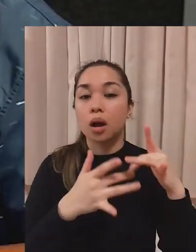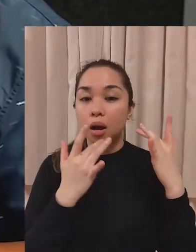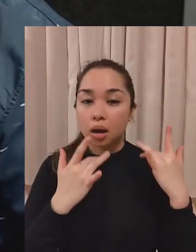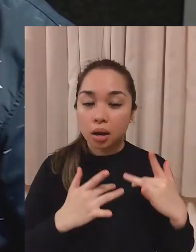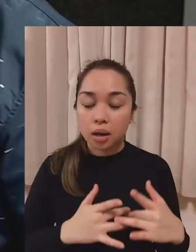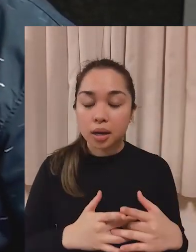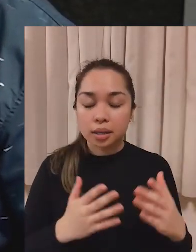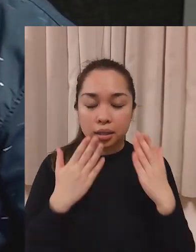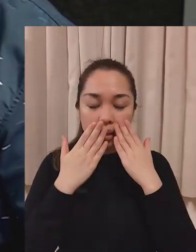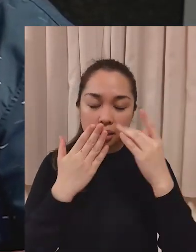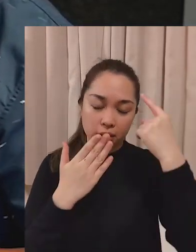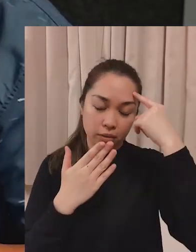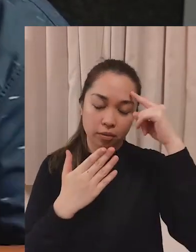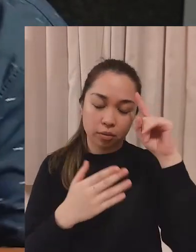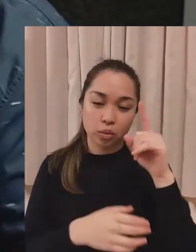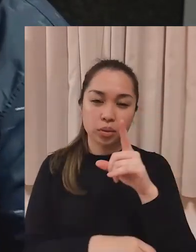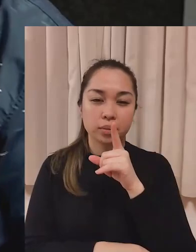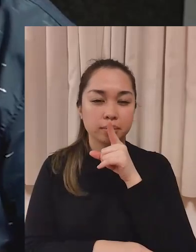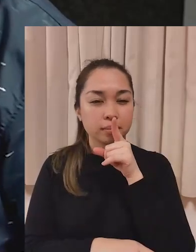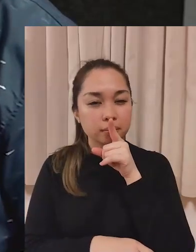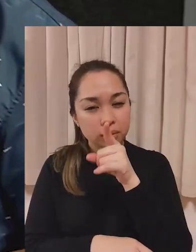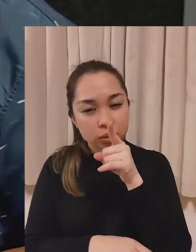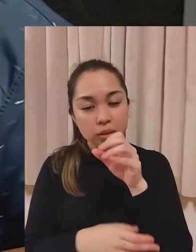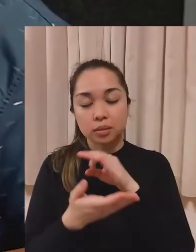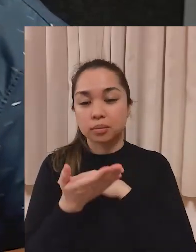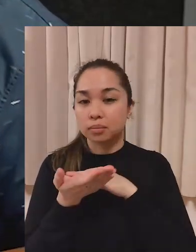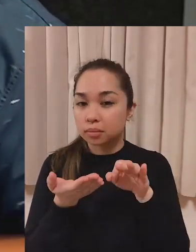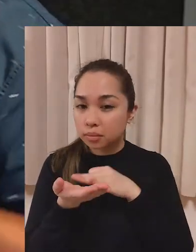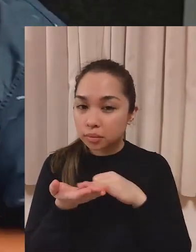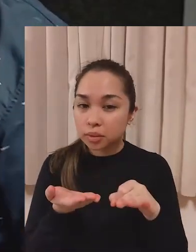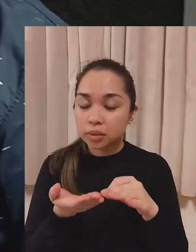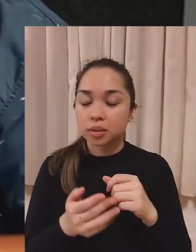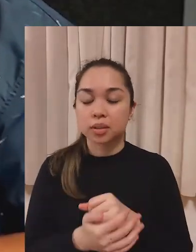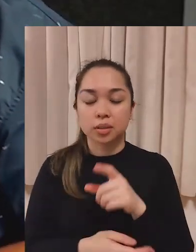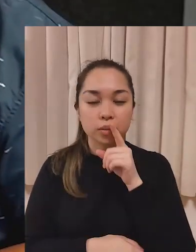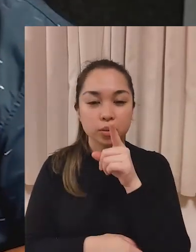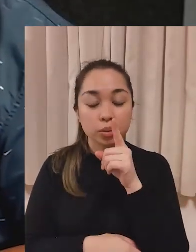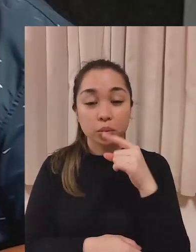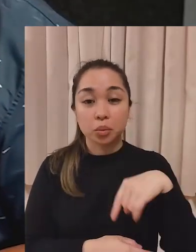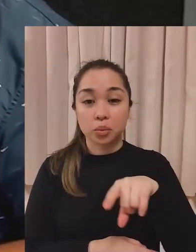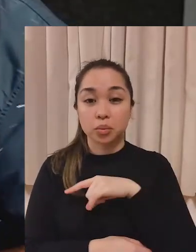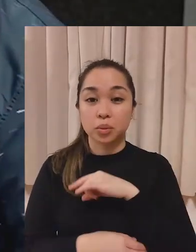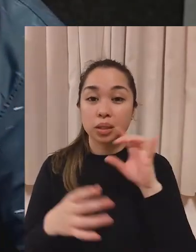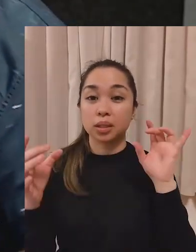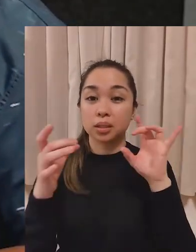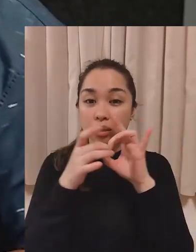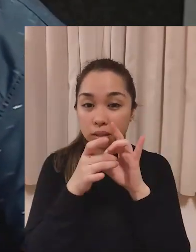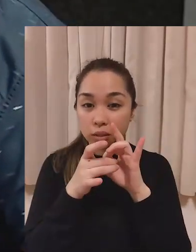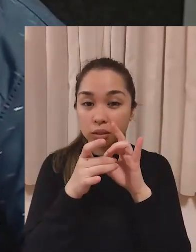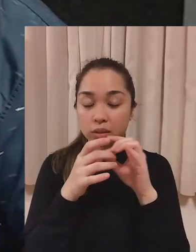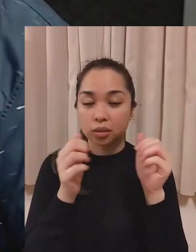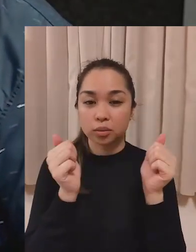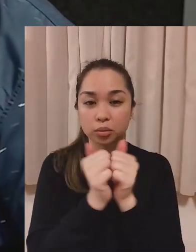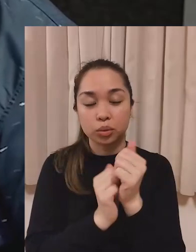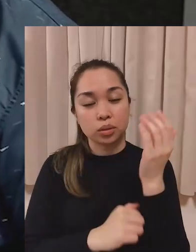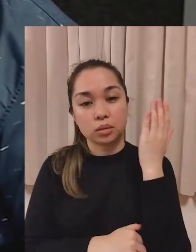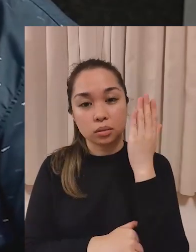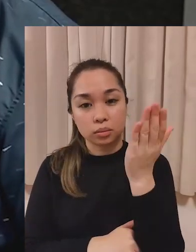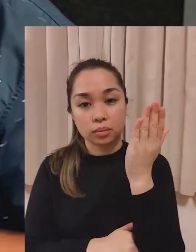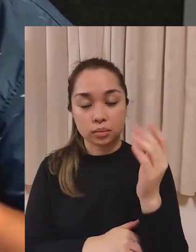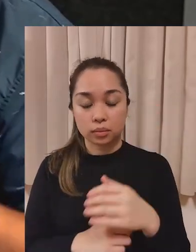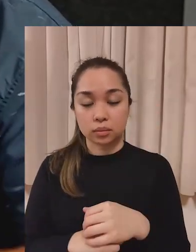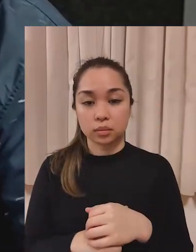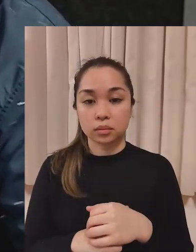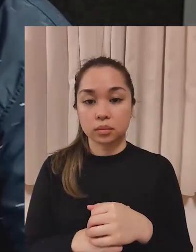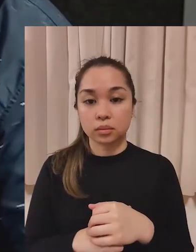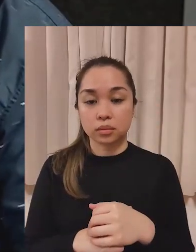for the reality, Lord, that we are reconciled with you, and we could stand with confidence and say it with confidence